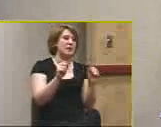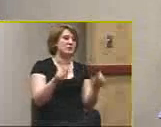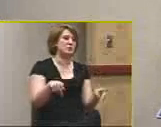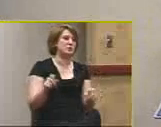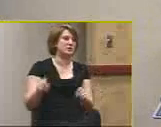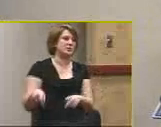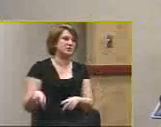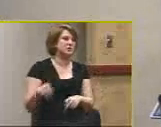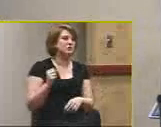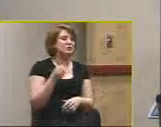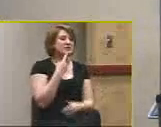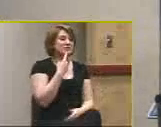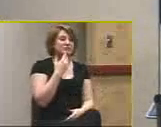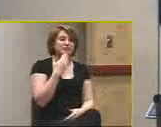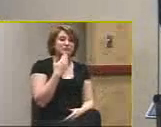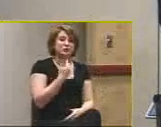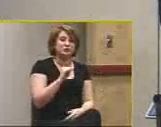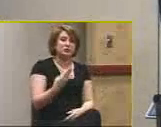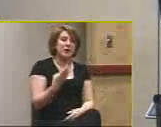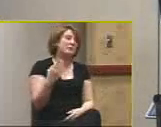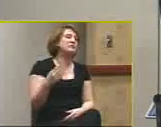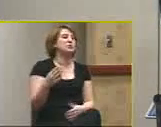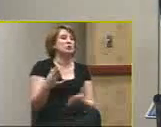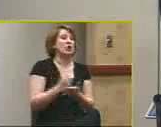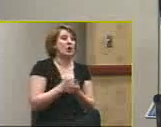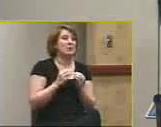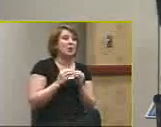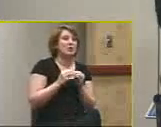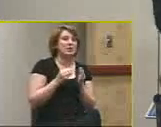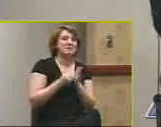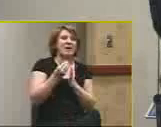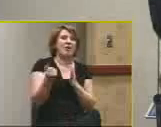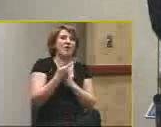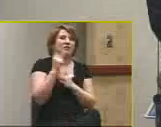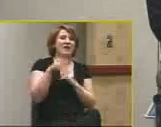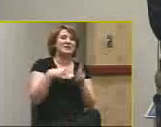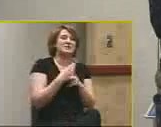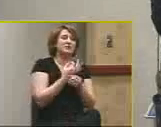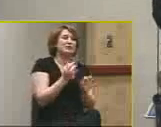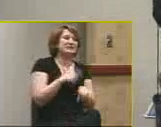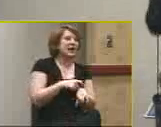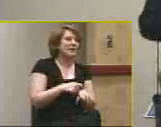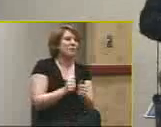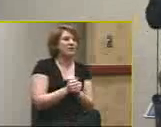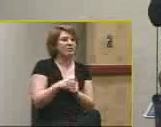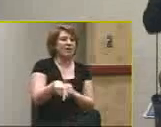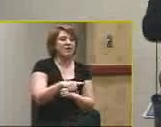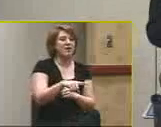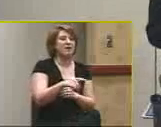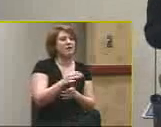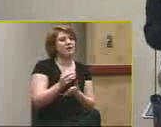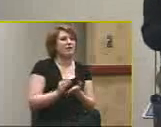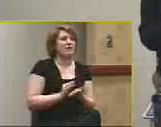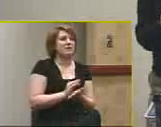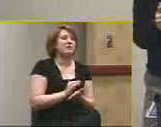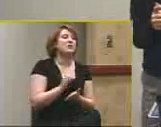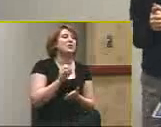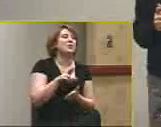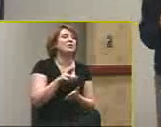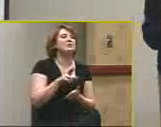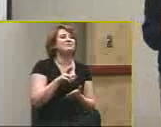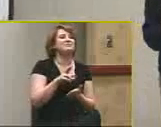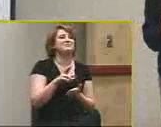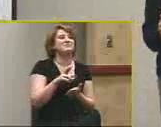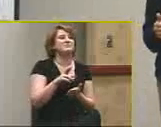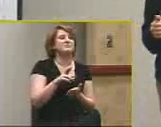you can say, great job, you earn more of these, and these are worth something that you can buy all kinds of free time with, or we can reel those back in. So I might not be able